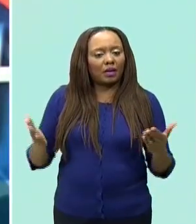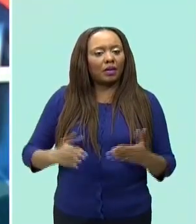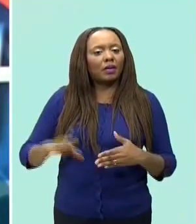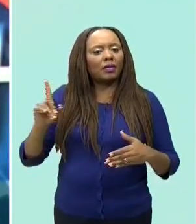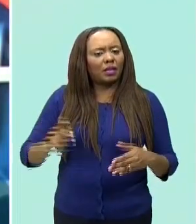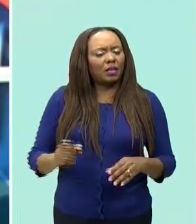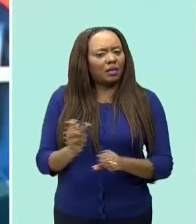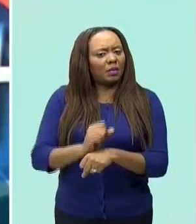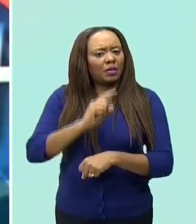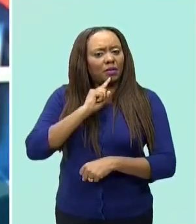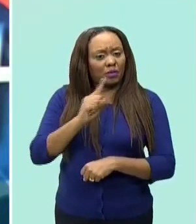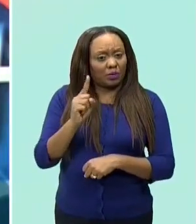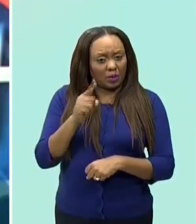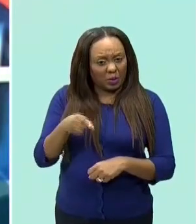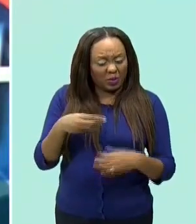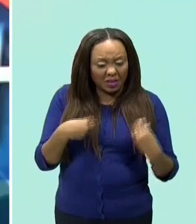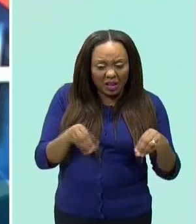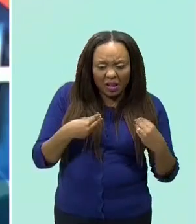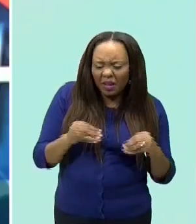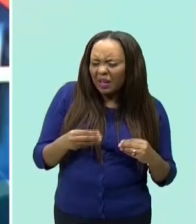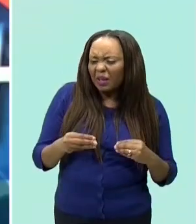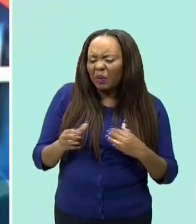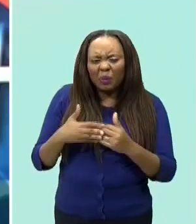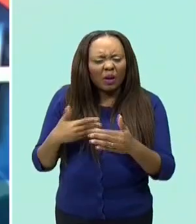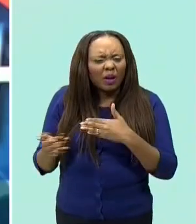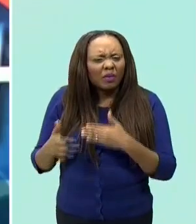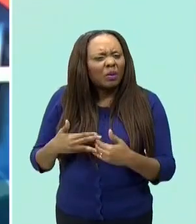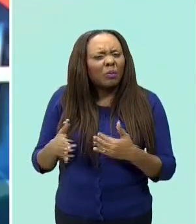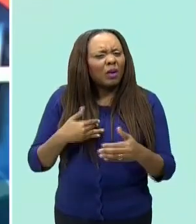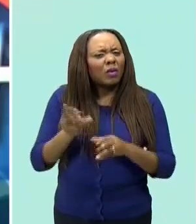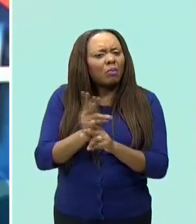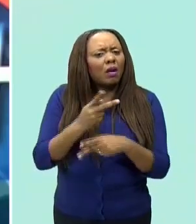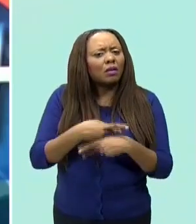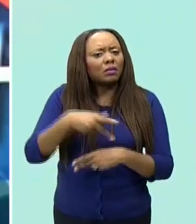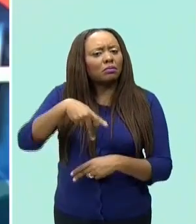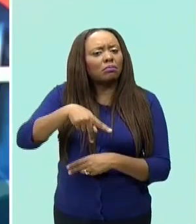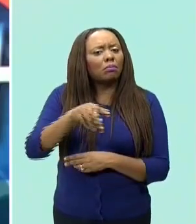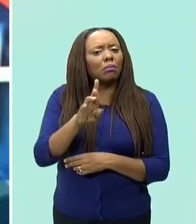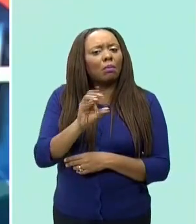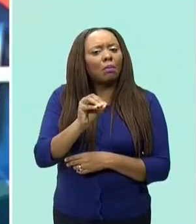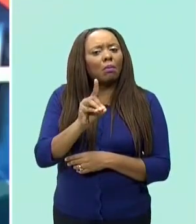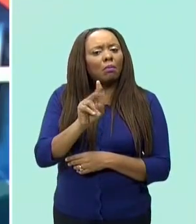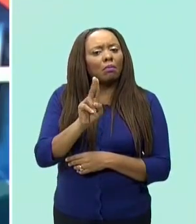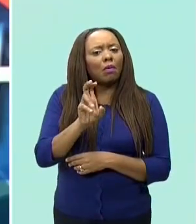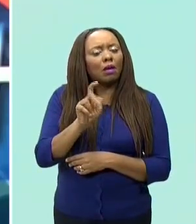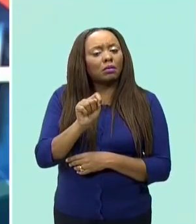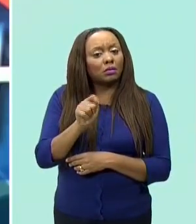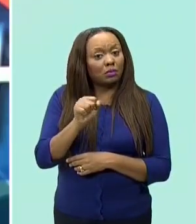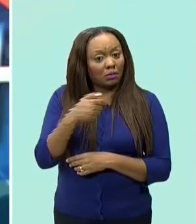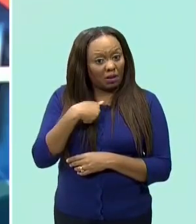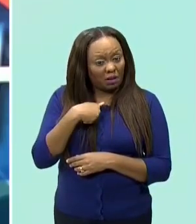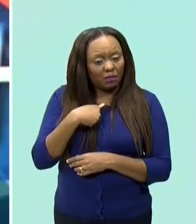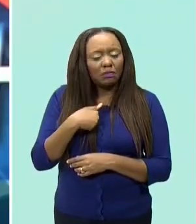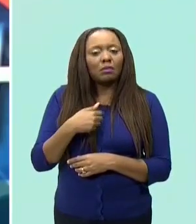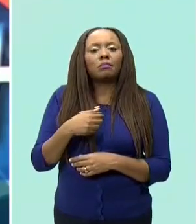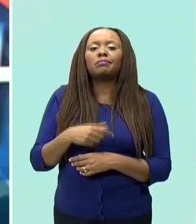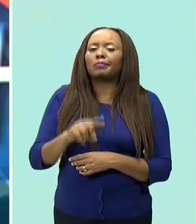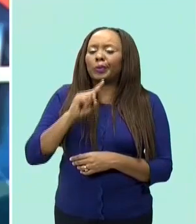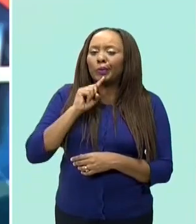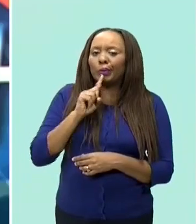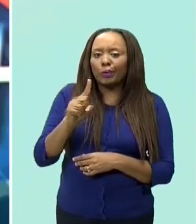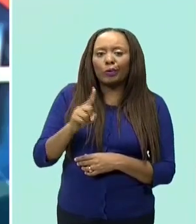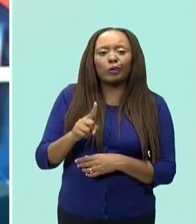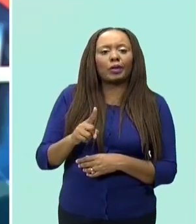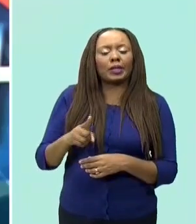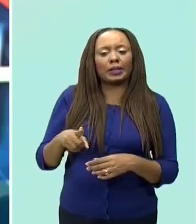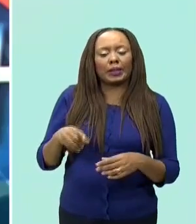encouraged to ensure their products are fit for market and are export ready. And they're also being reminded that standards and quality are important for the